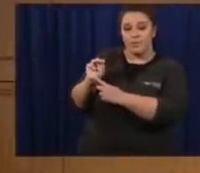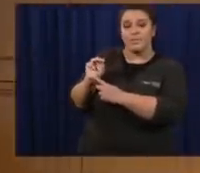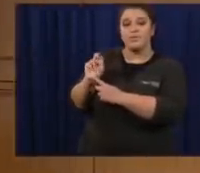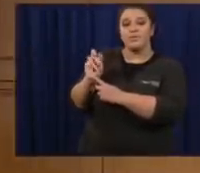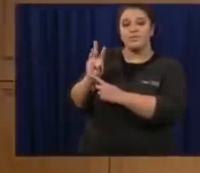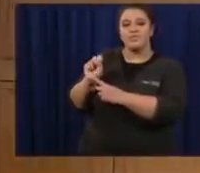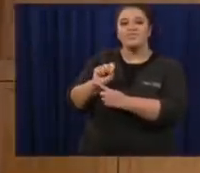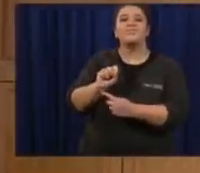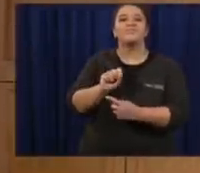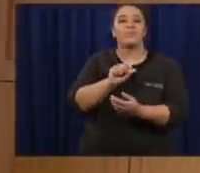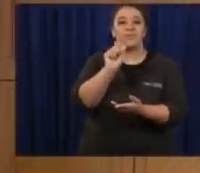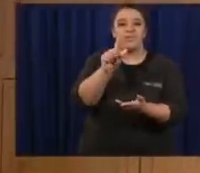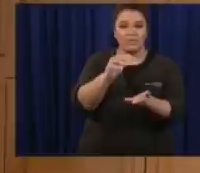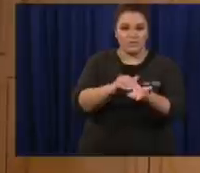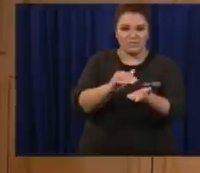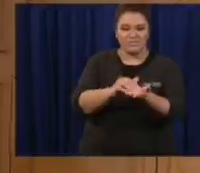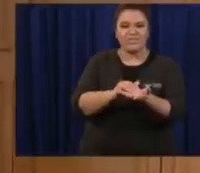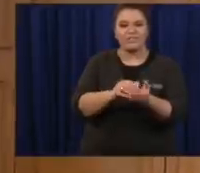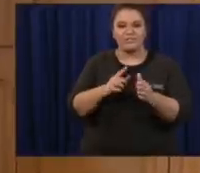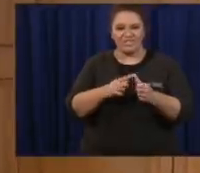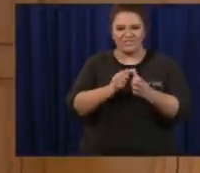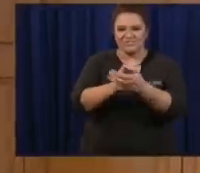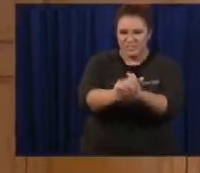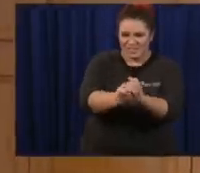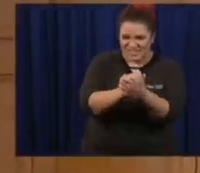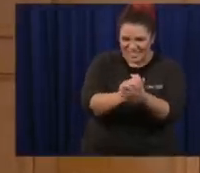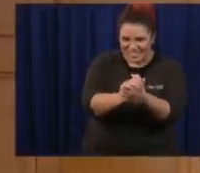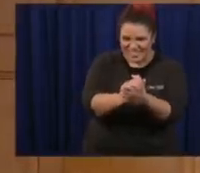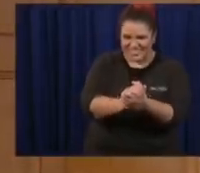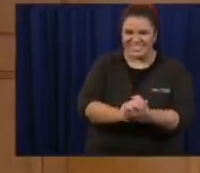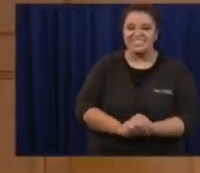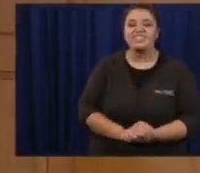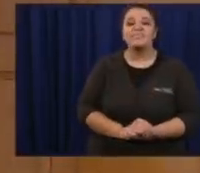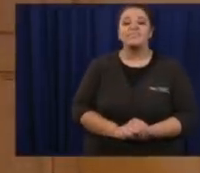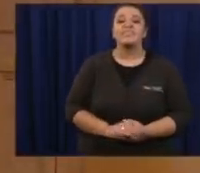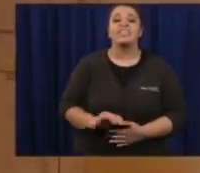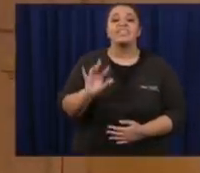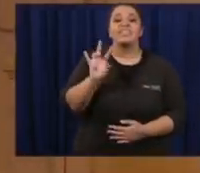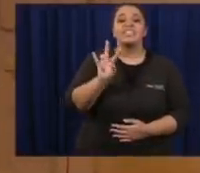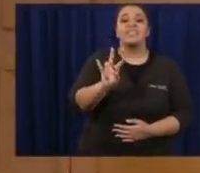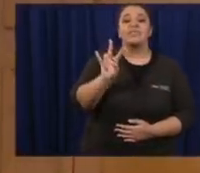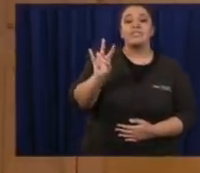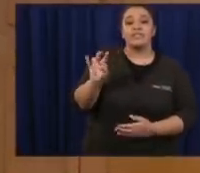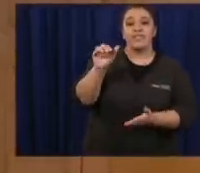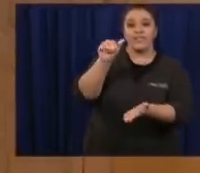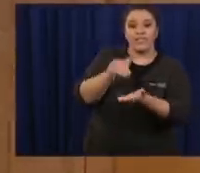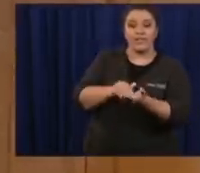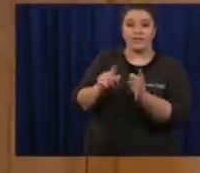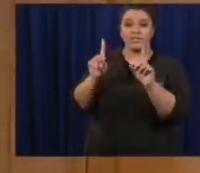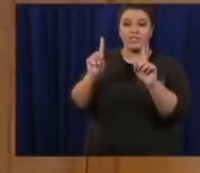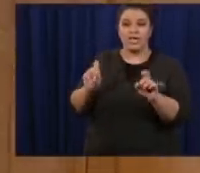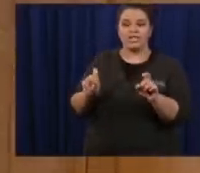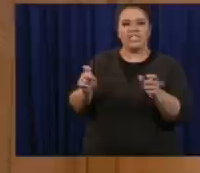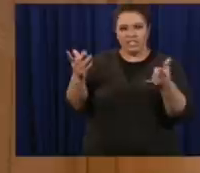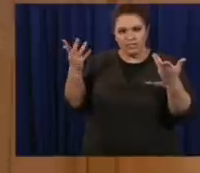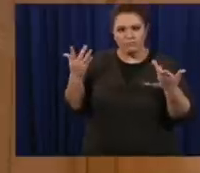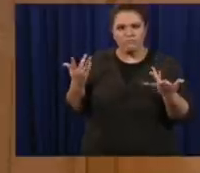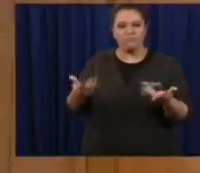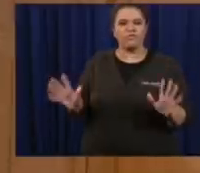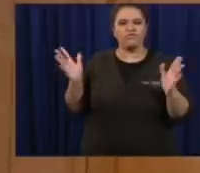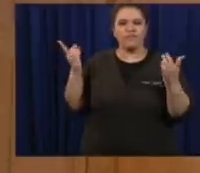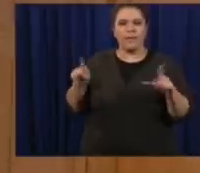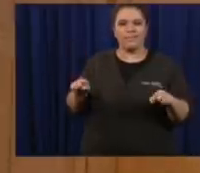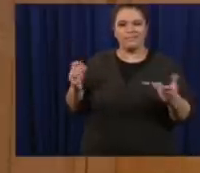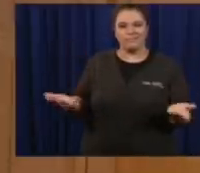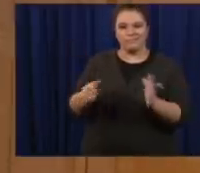First of all, congratulations. Thank you. My question is, 77,000 tests have been conducted in the state, but we were